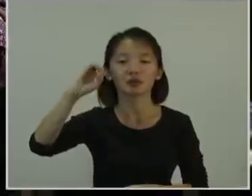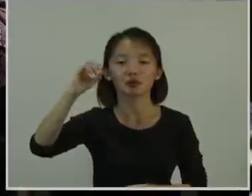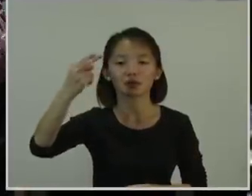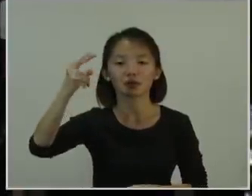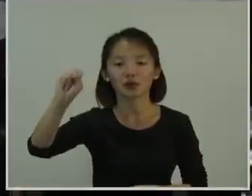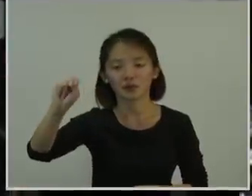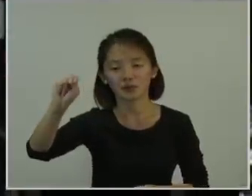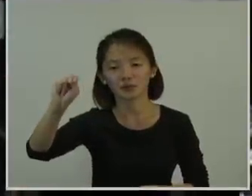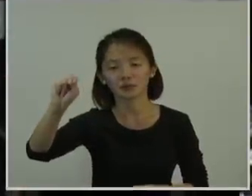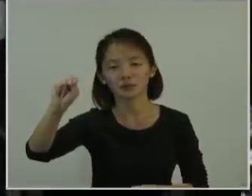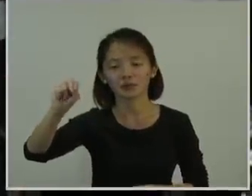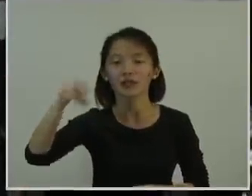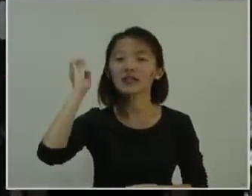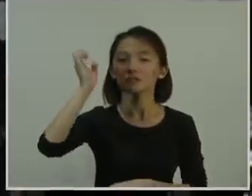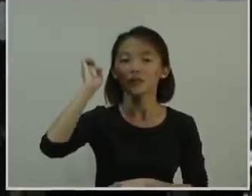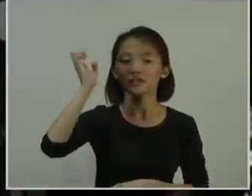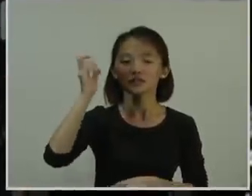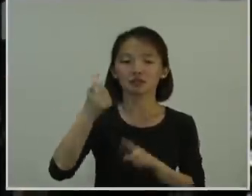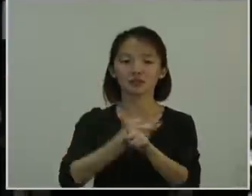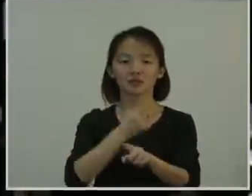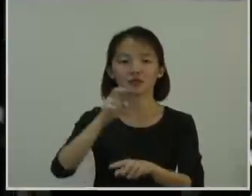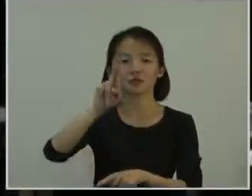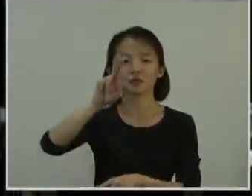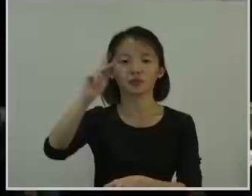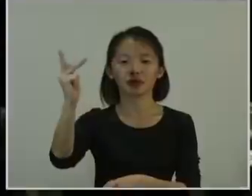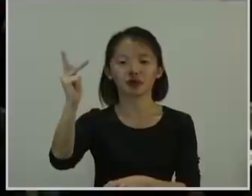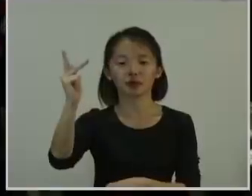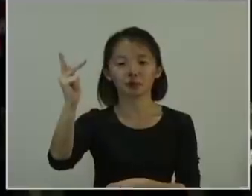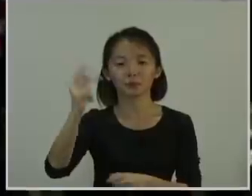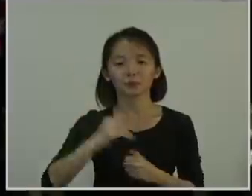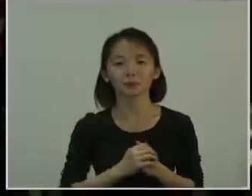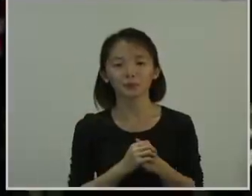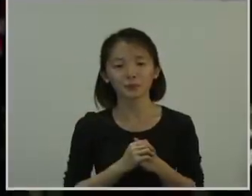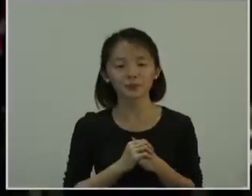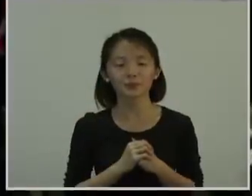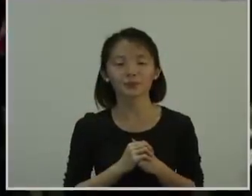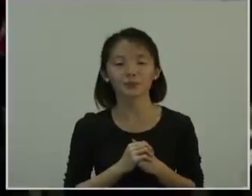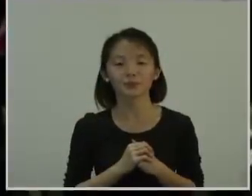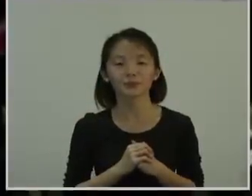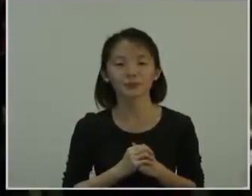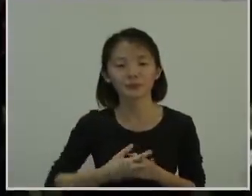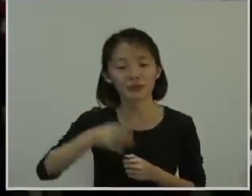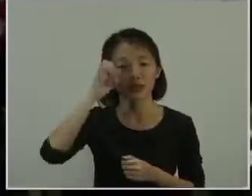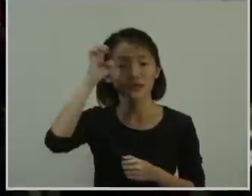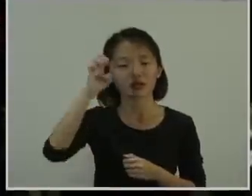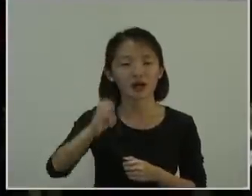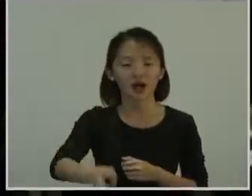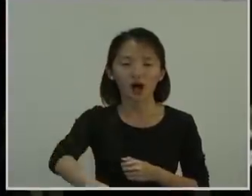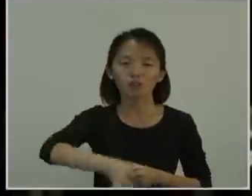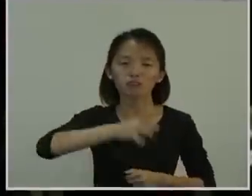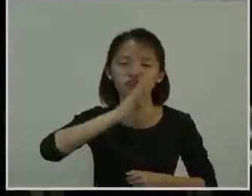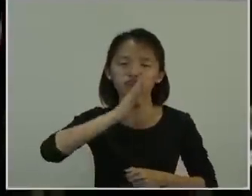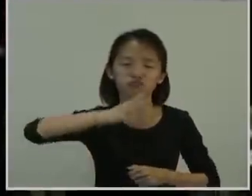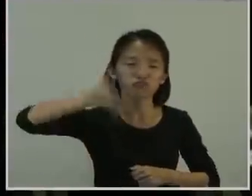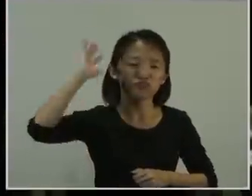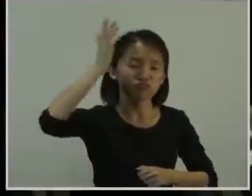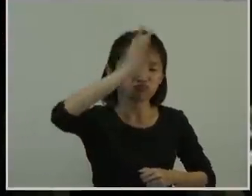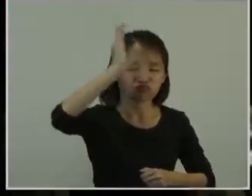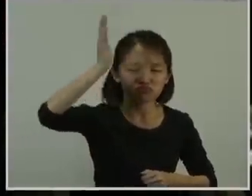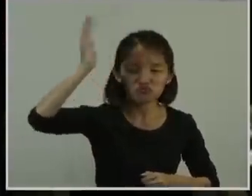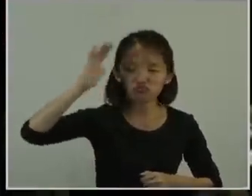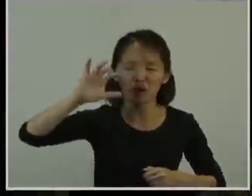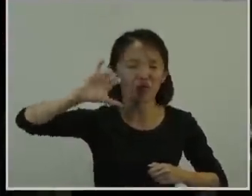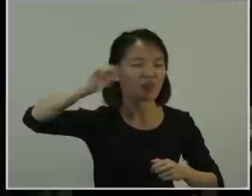He is from the United Kingdom, and he has spoken to tens of thousands